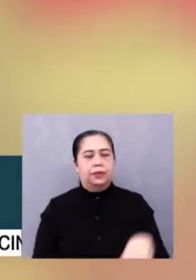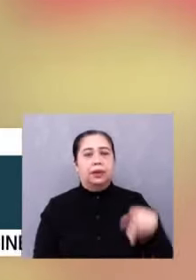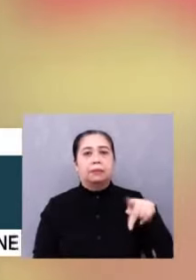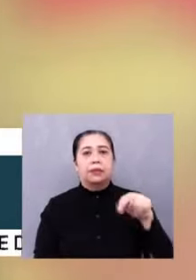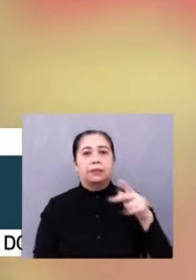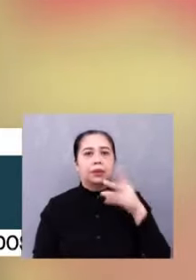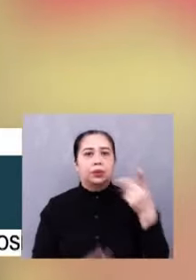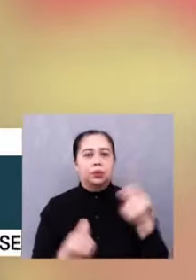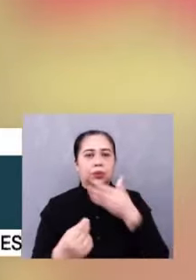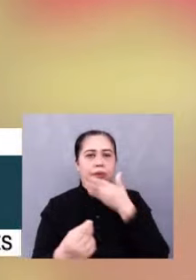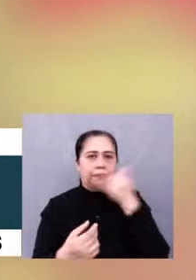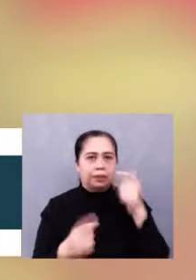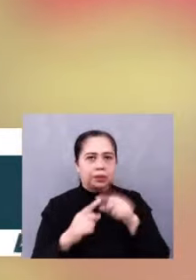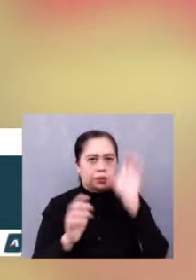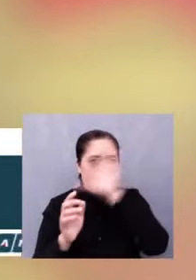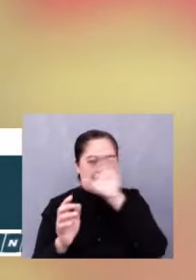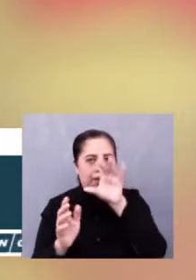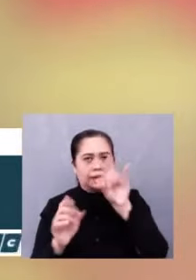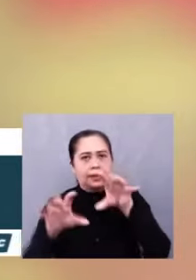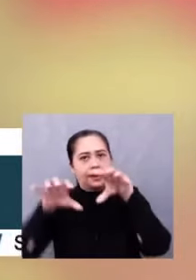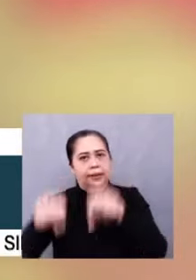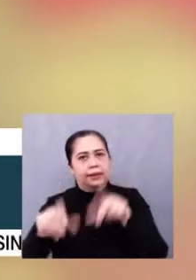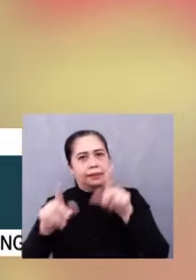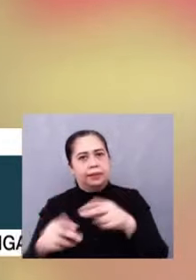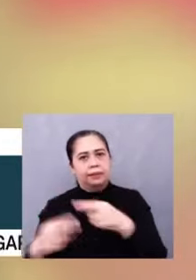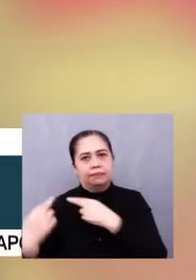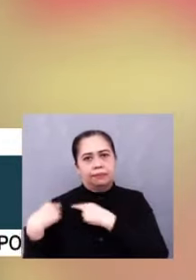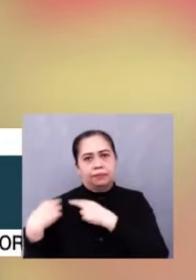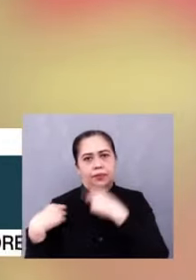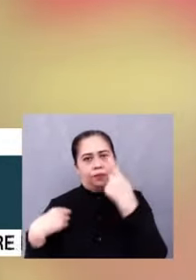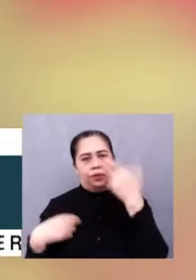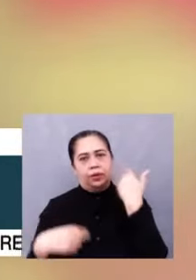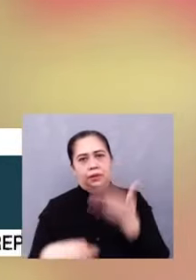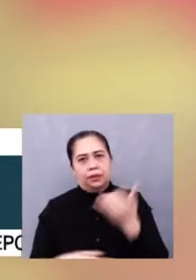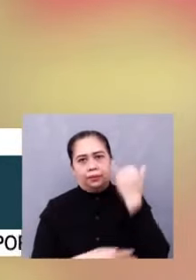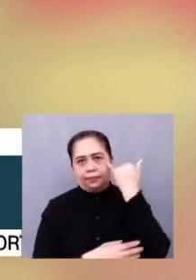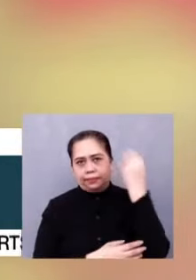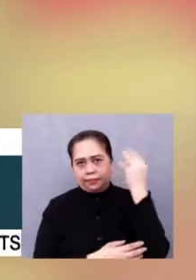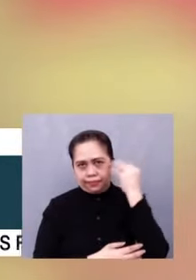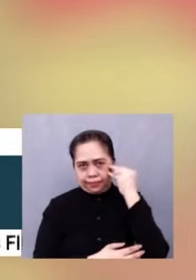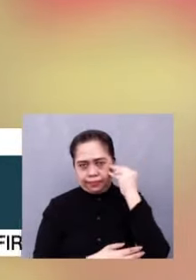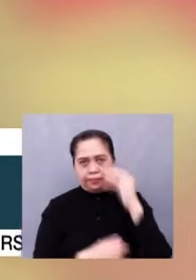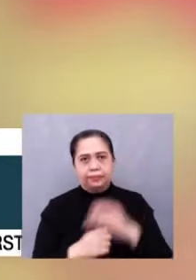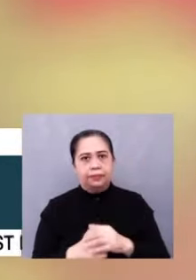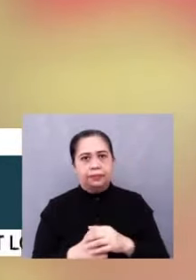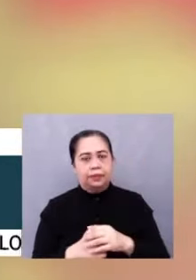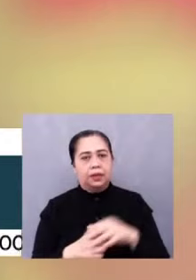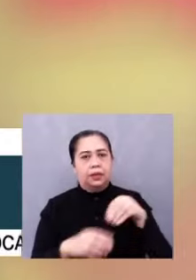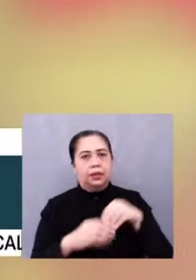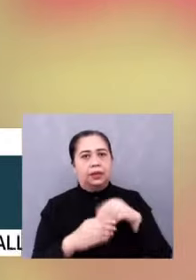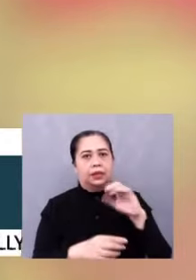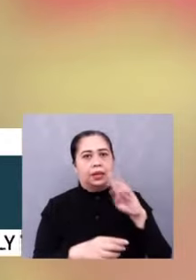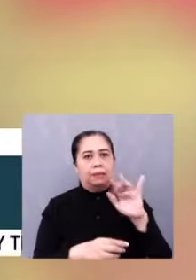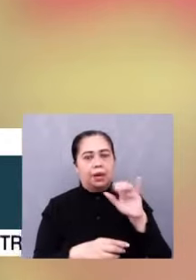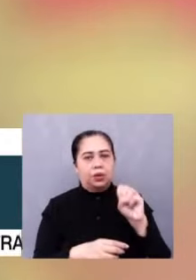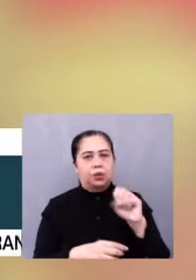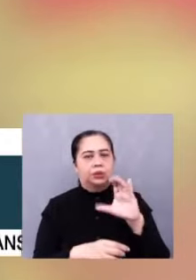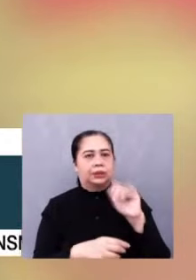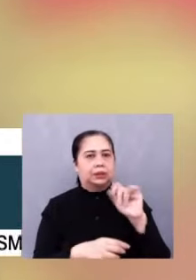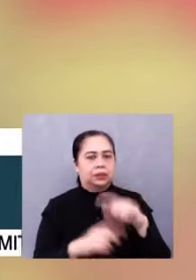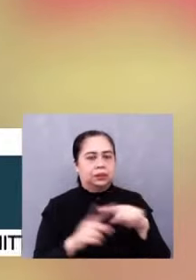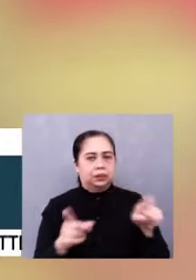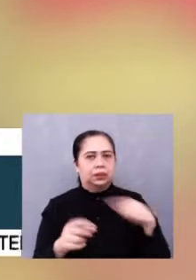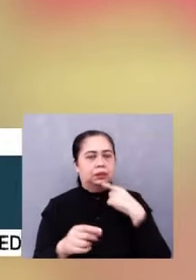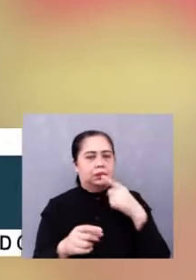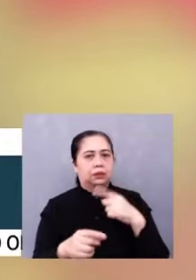immediately identify and arrest the person responsible for the death of journalist Jesus Malabanan in Calbayog City. Police General Gennaro Carlos